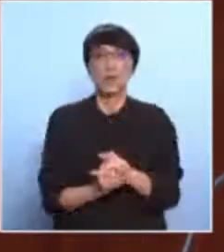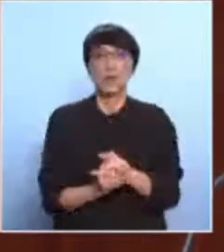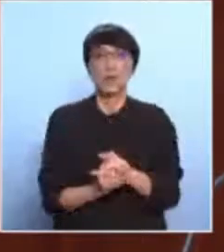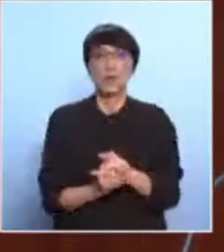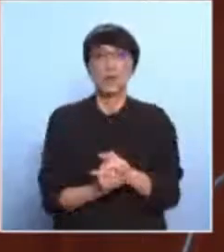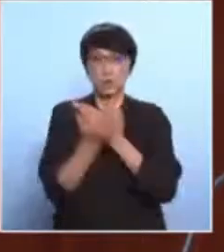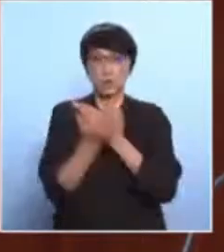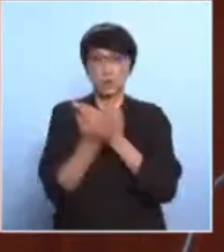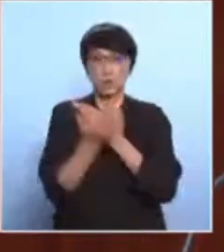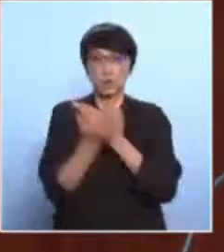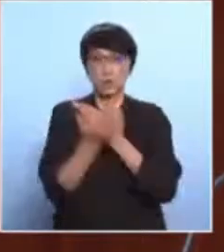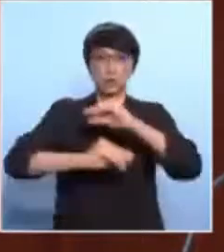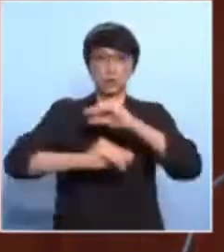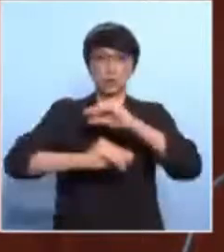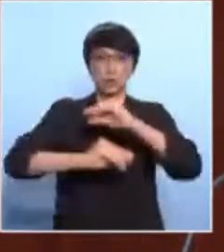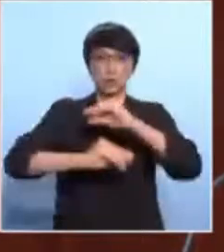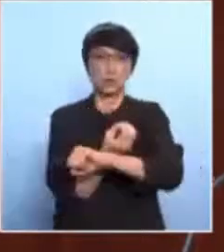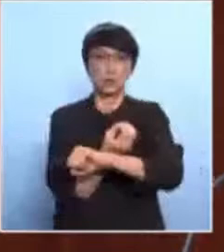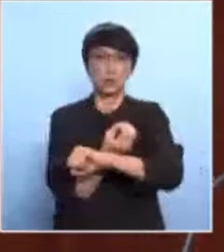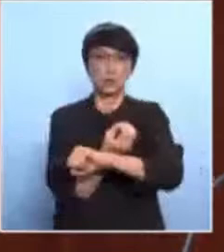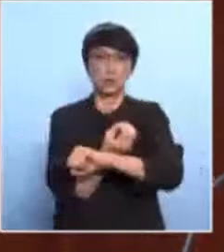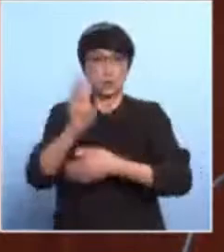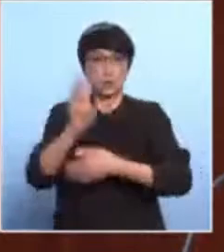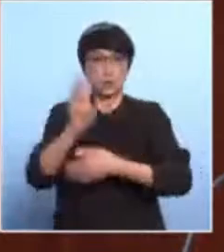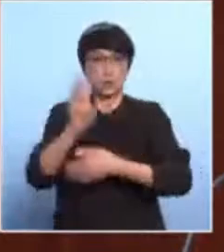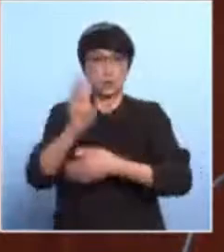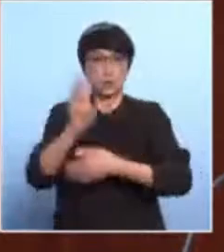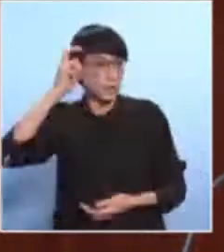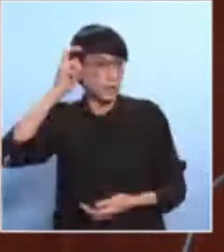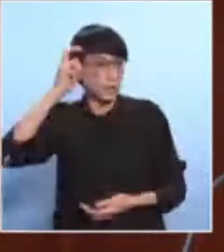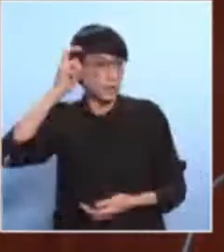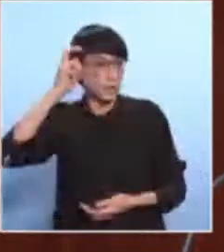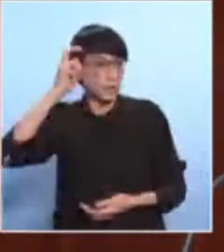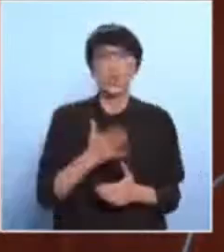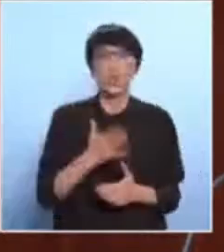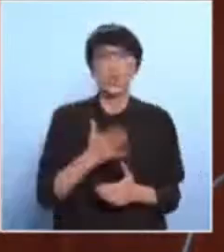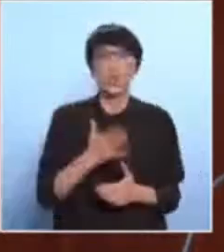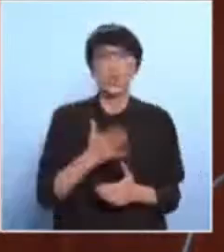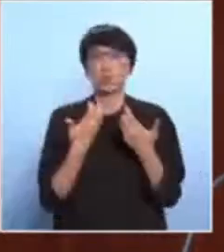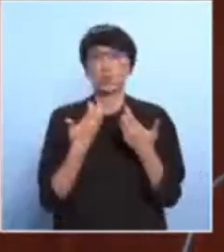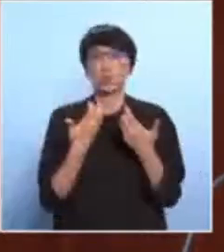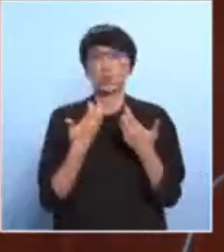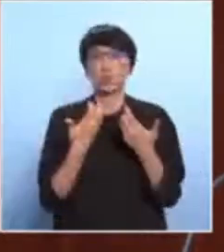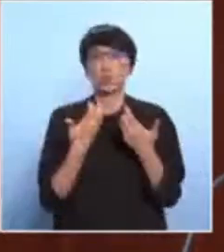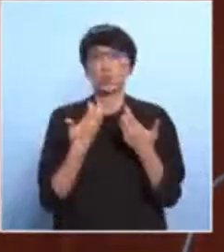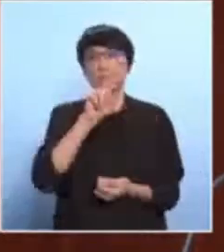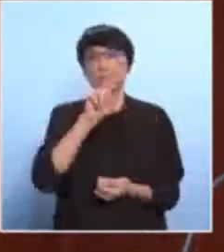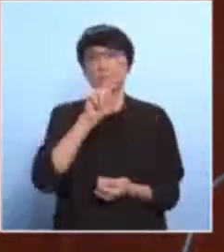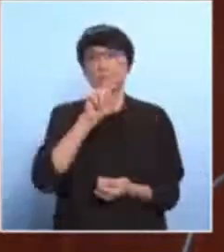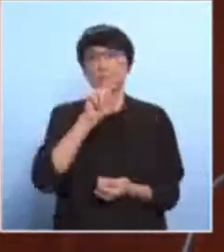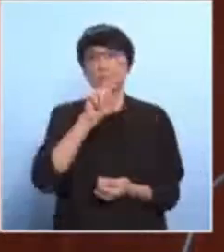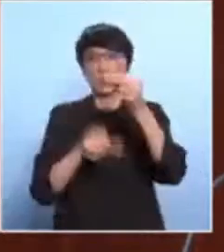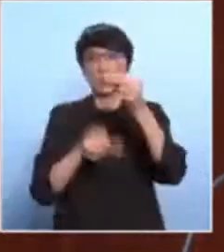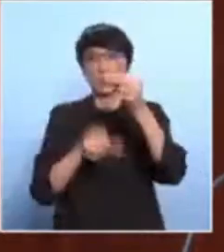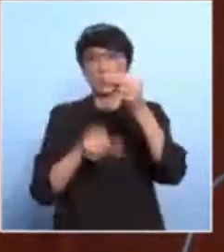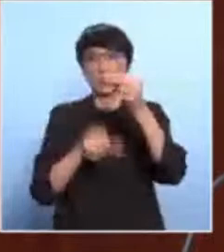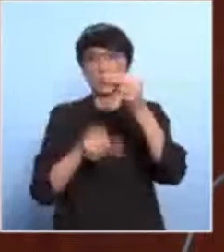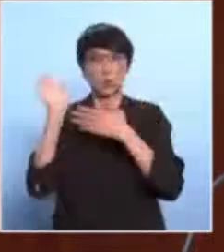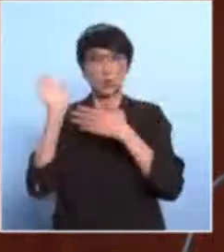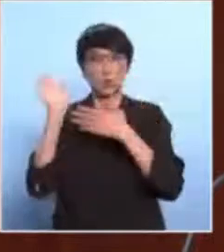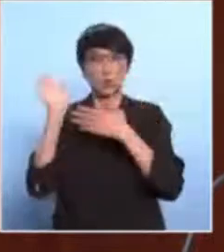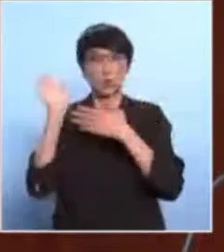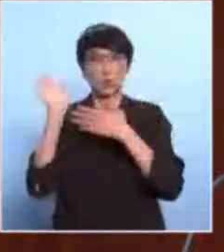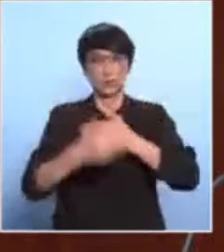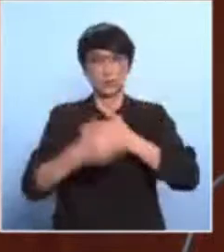The URA is conducting planning studies for Tsuen Wan and Sham Shui Po, with the comprehensive urban renewal master